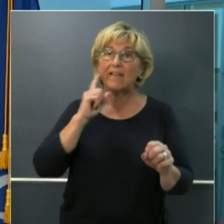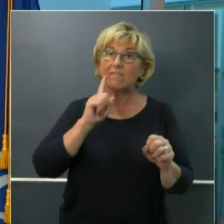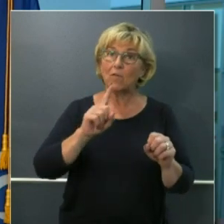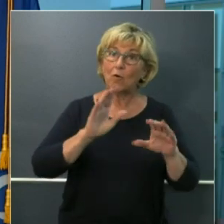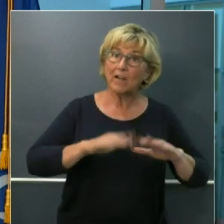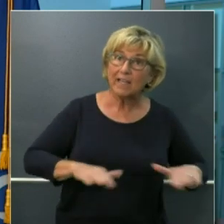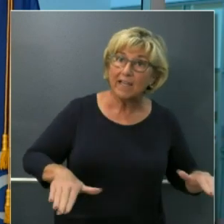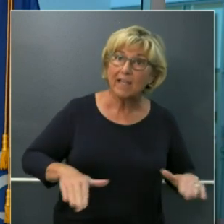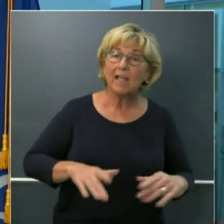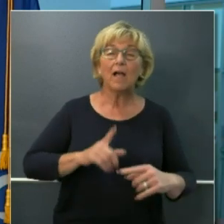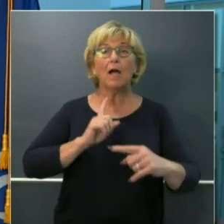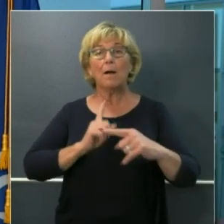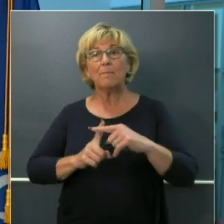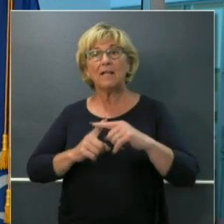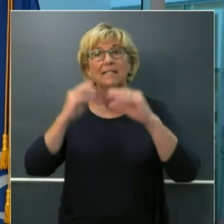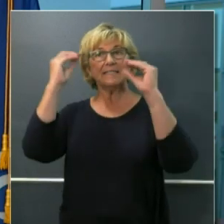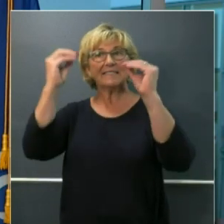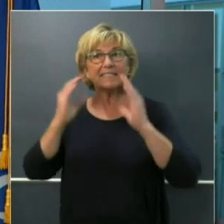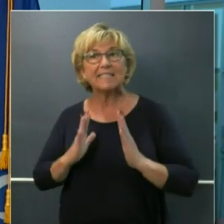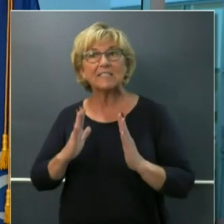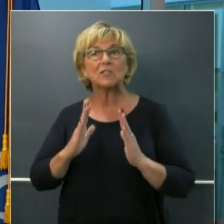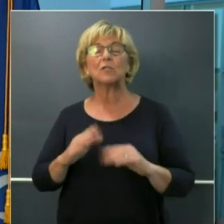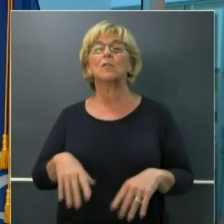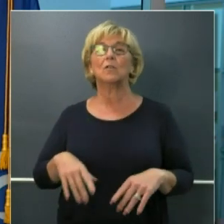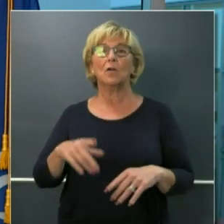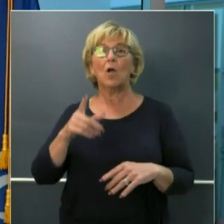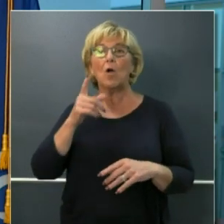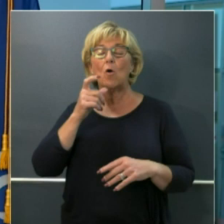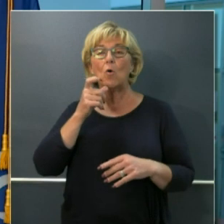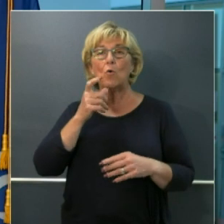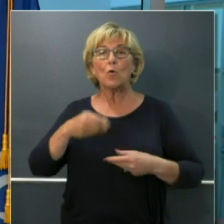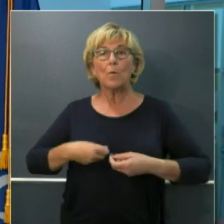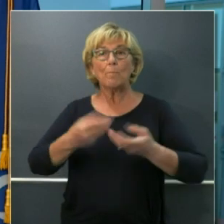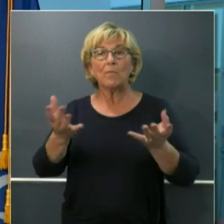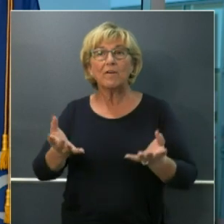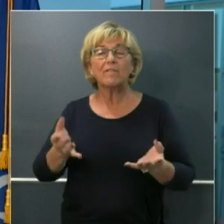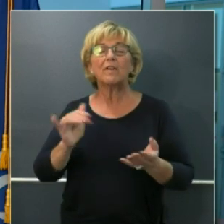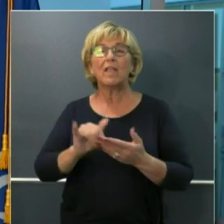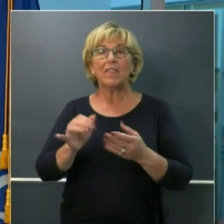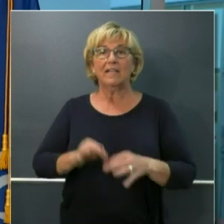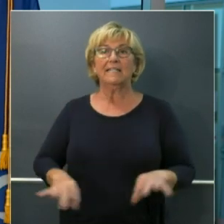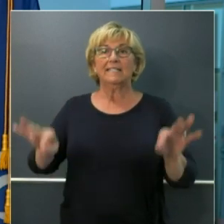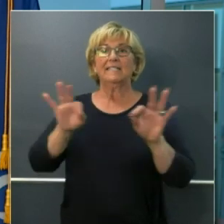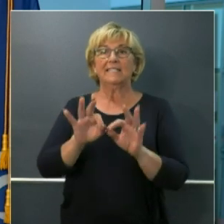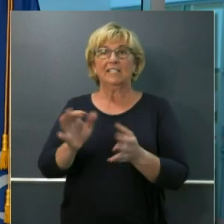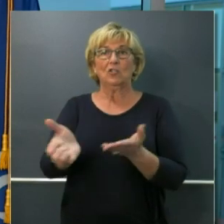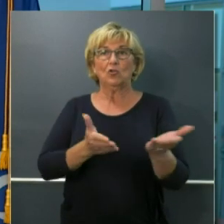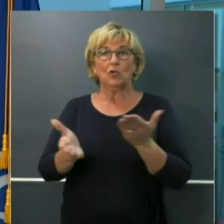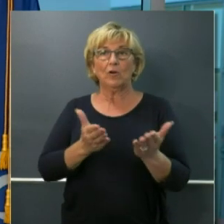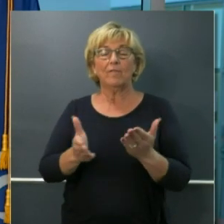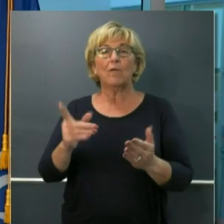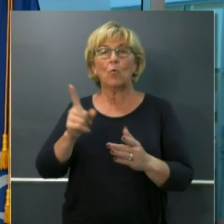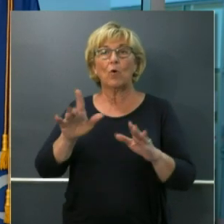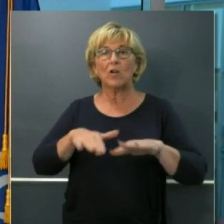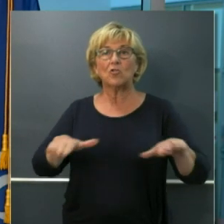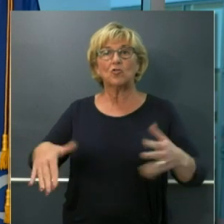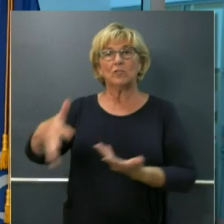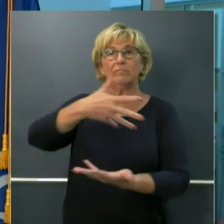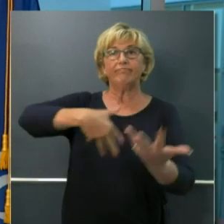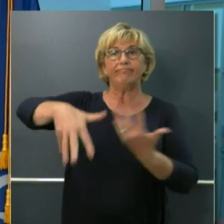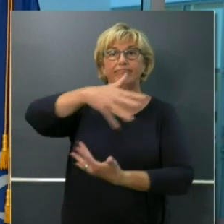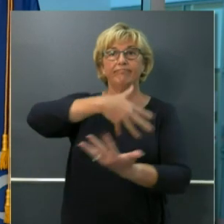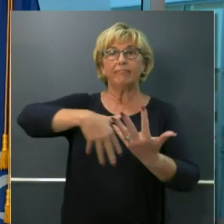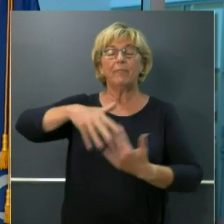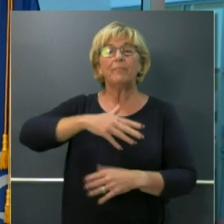teachers, safe for others that are in the school, safe for those who are providing essential services and supporting those environments where our kids will be.